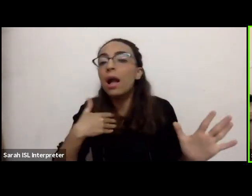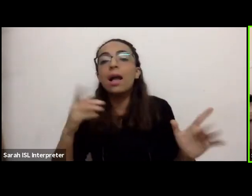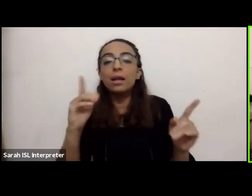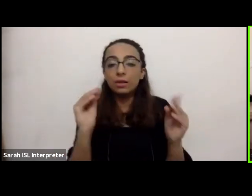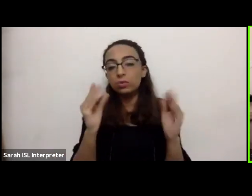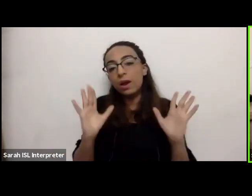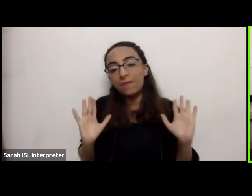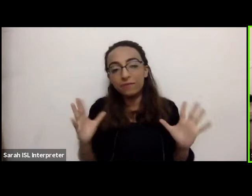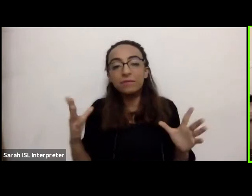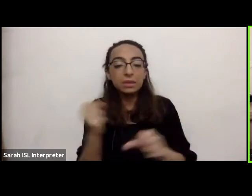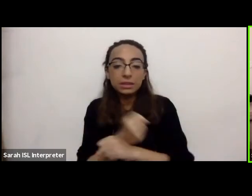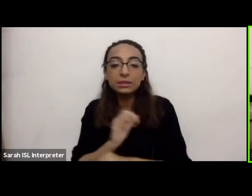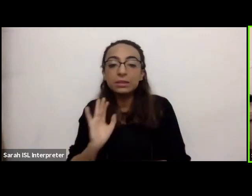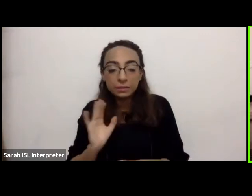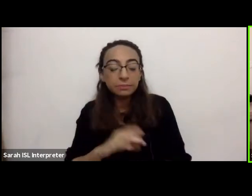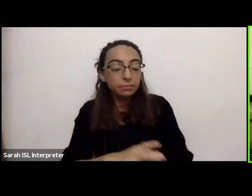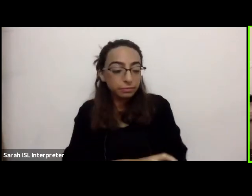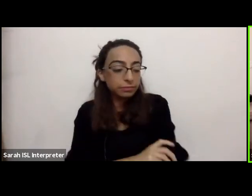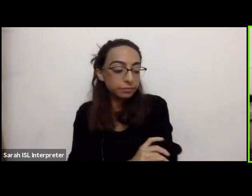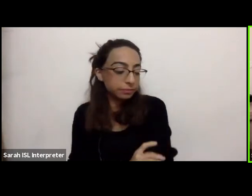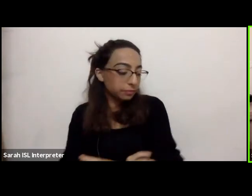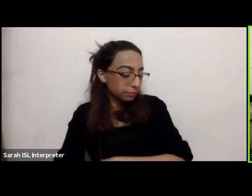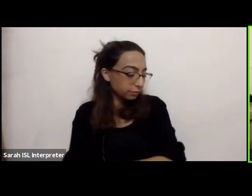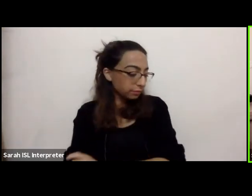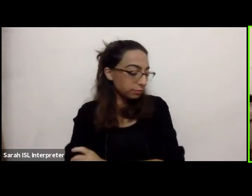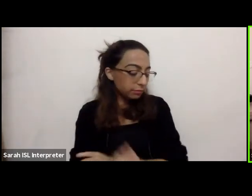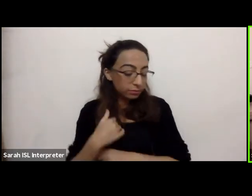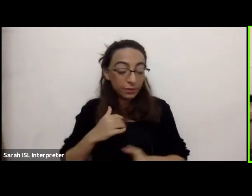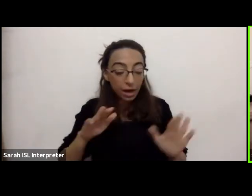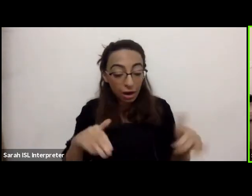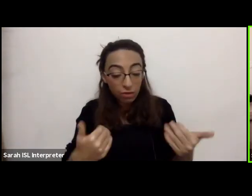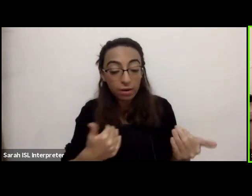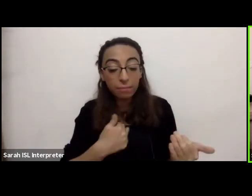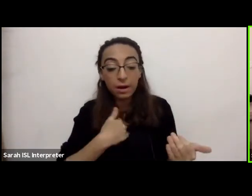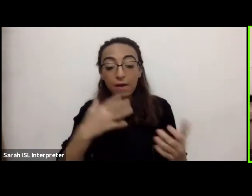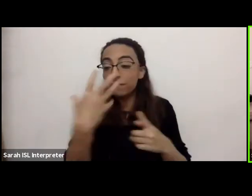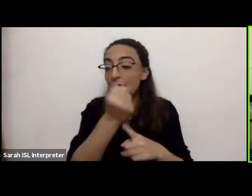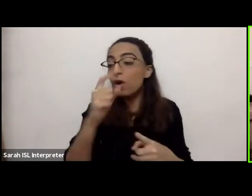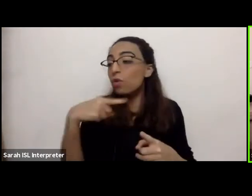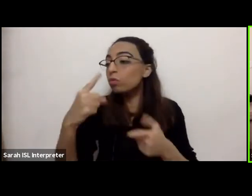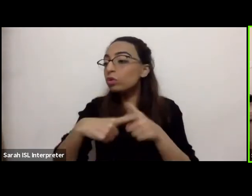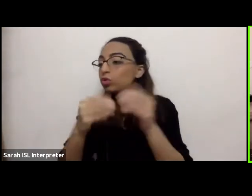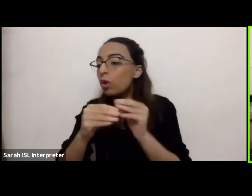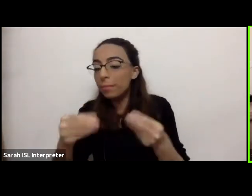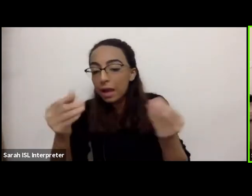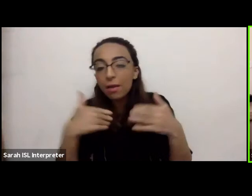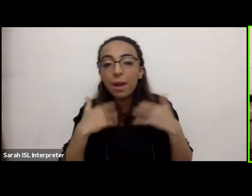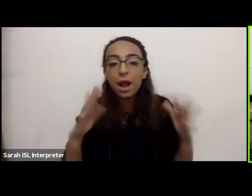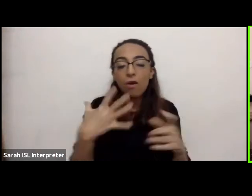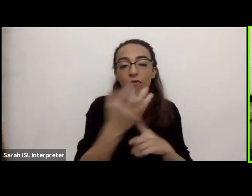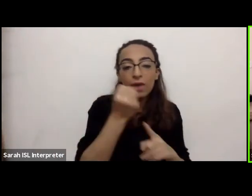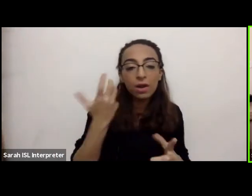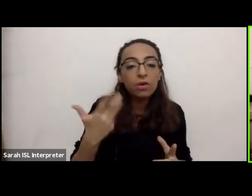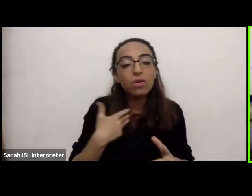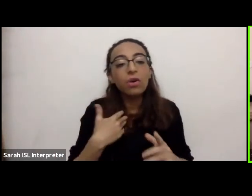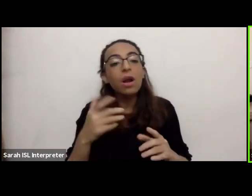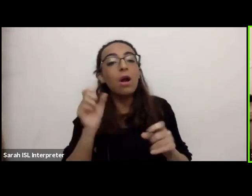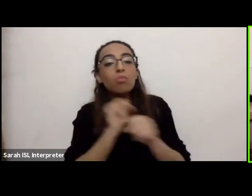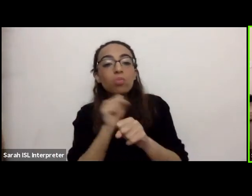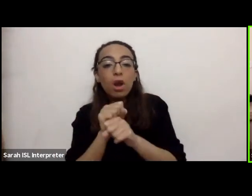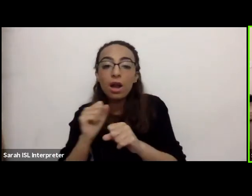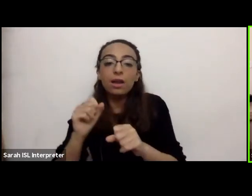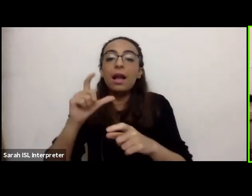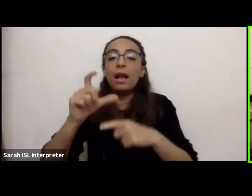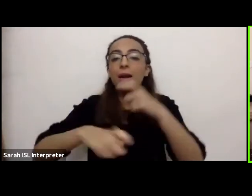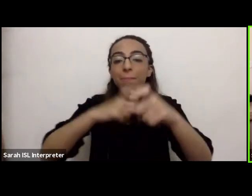how, which is how do we make our content accessible, how do we identify potential employees with disabilities, how do we make our workforces,